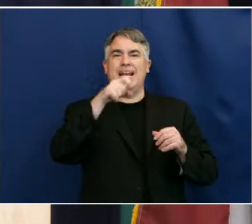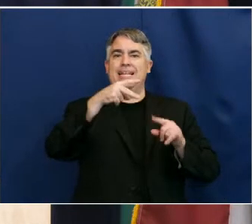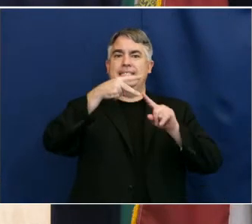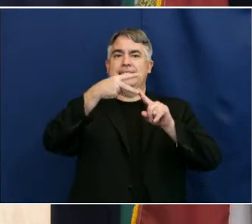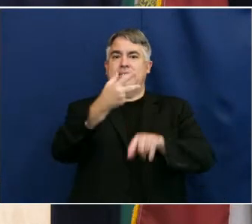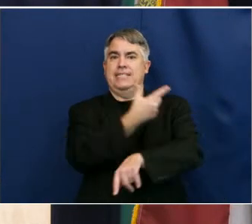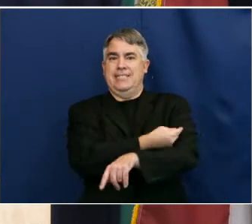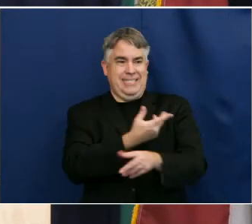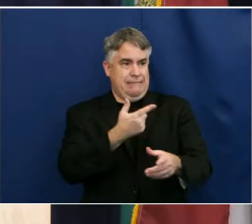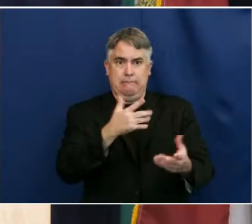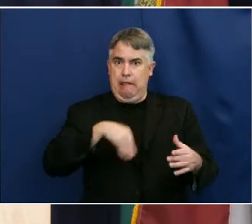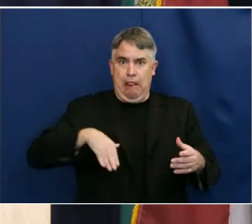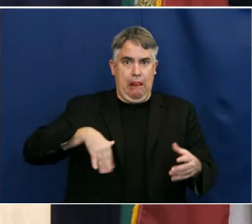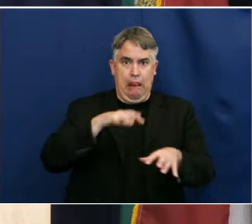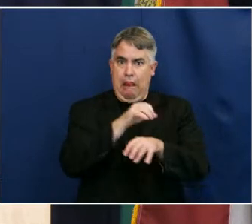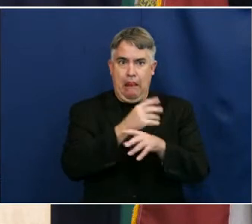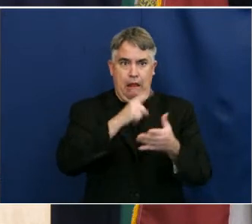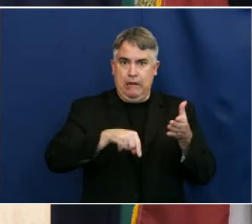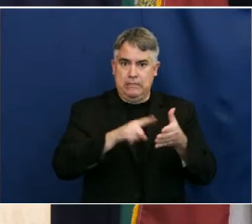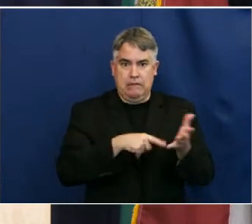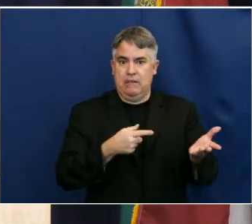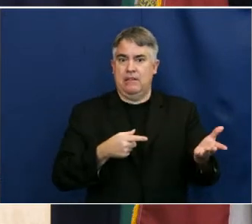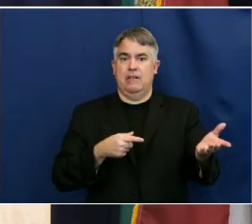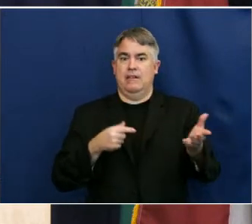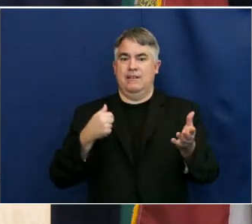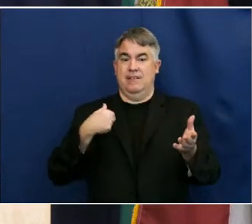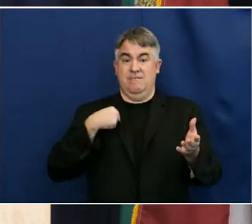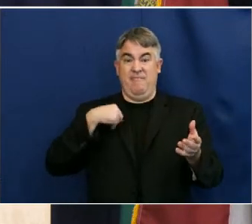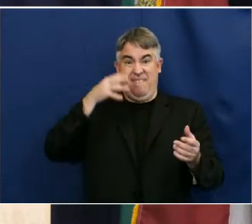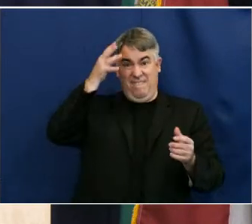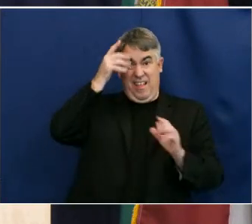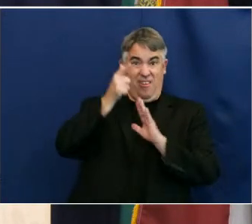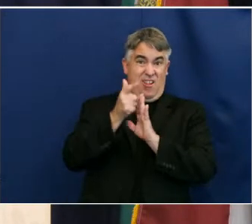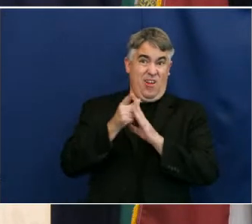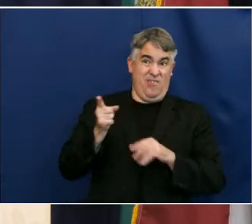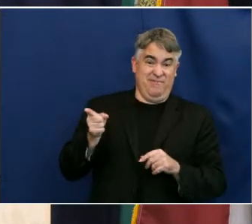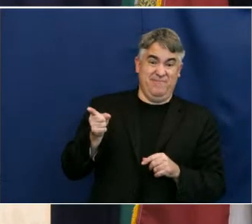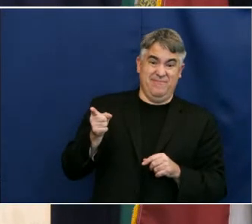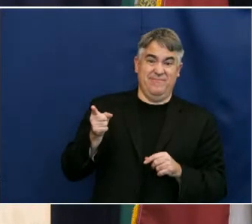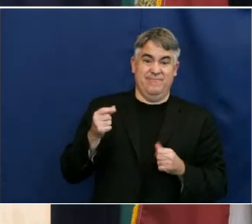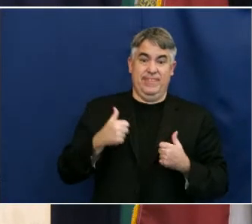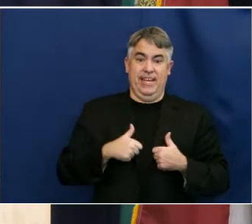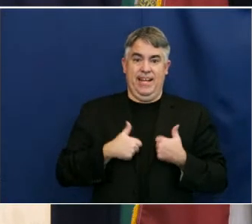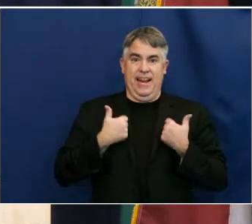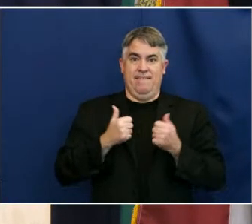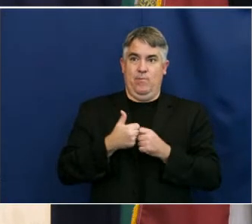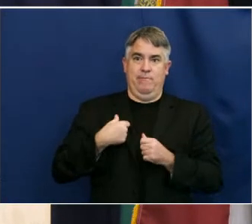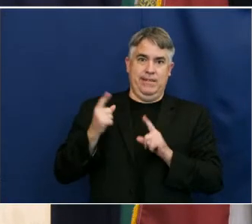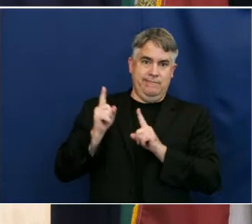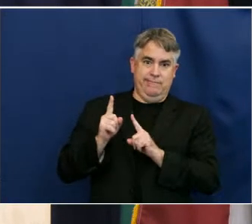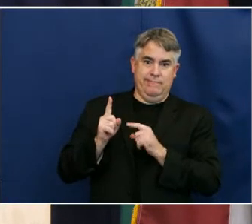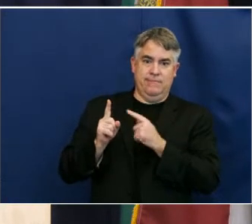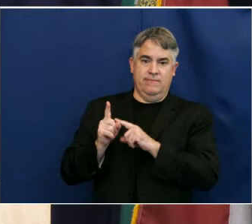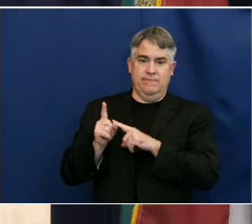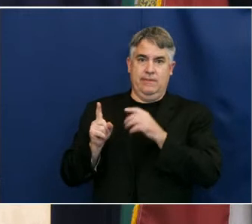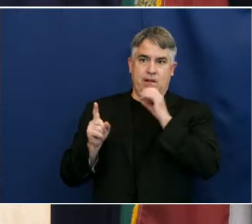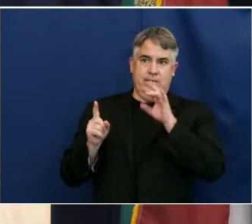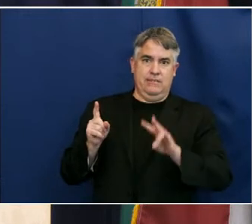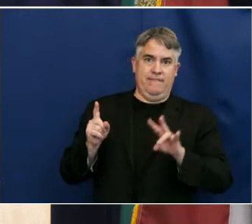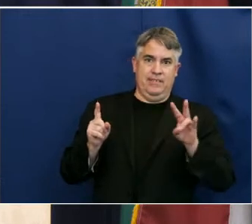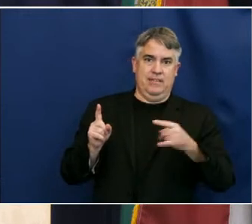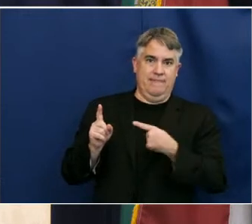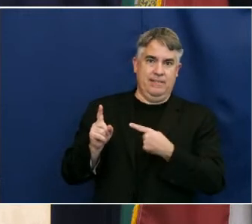with, my father-in-law, who's 77 with underlying health conditions, has had his second dose canceled 3 different